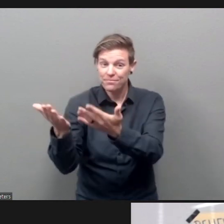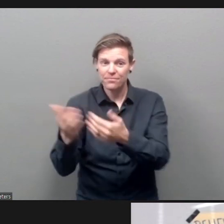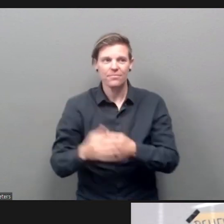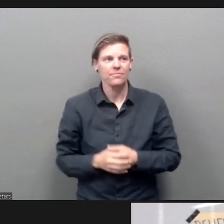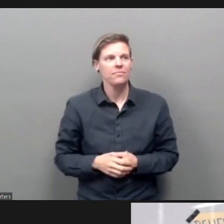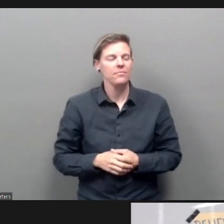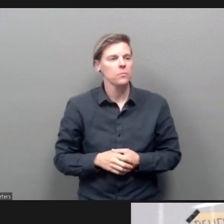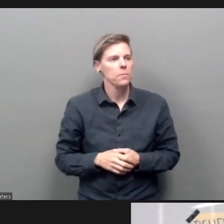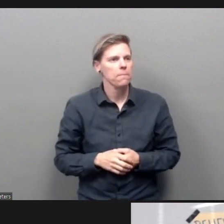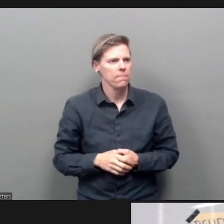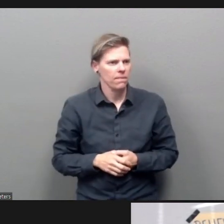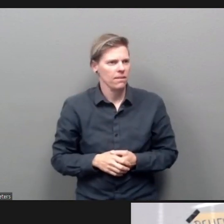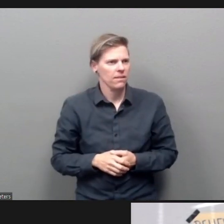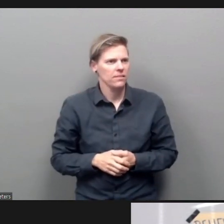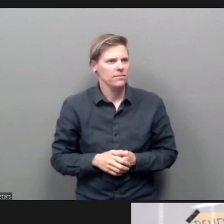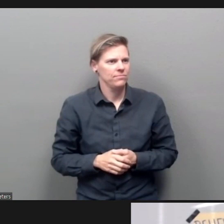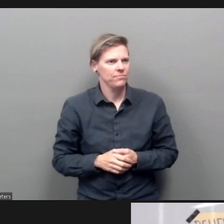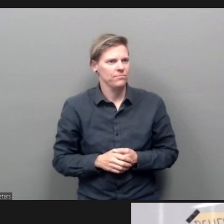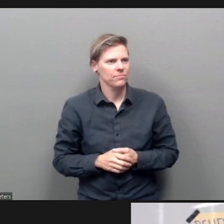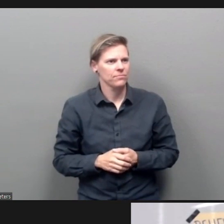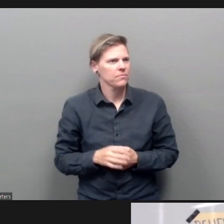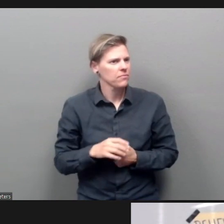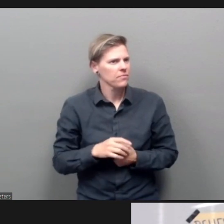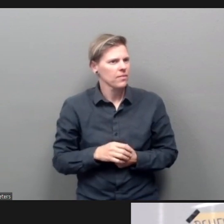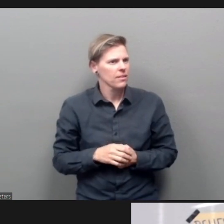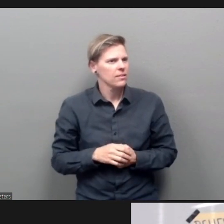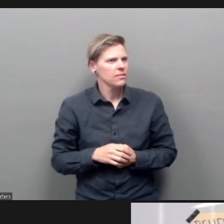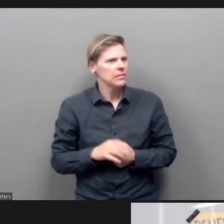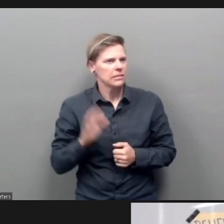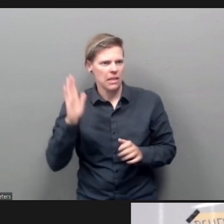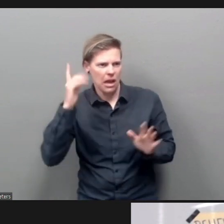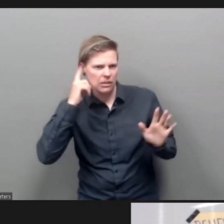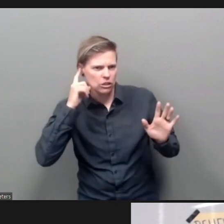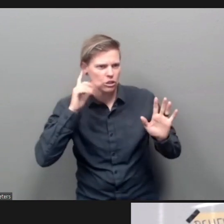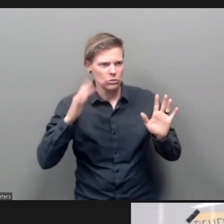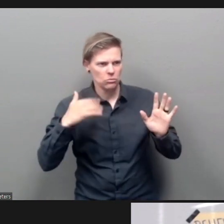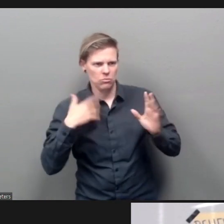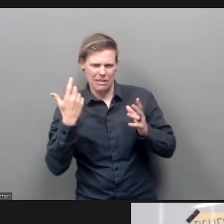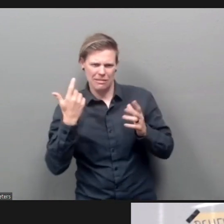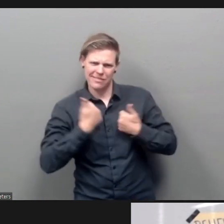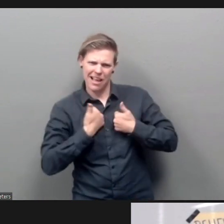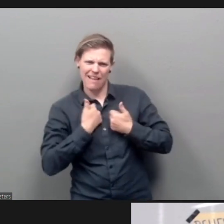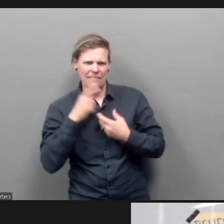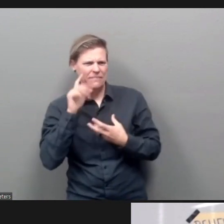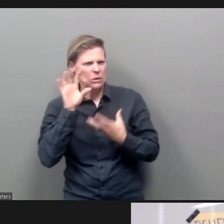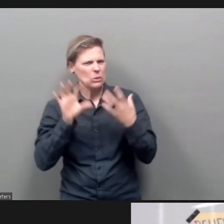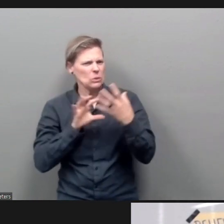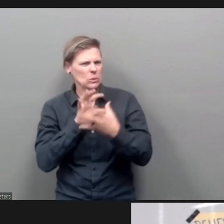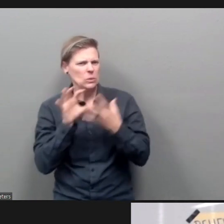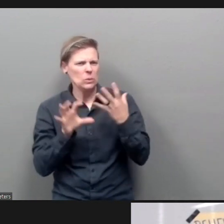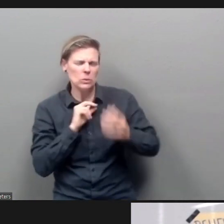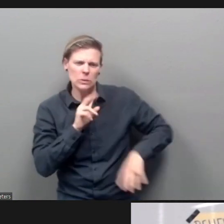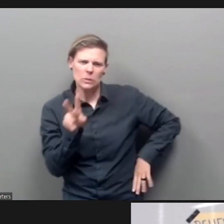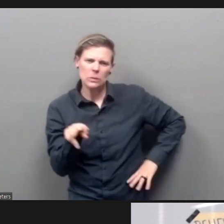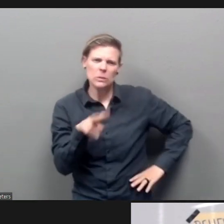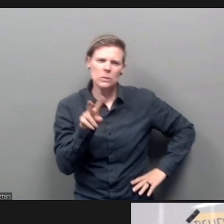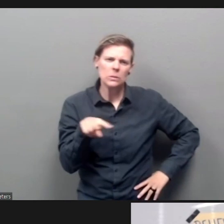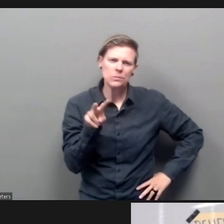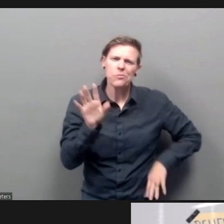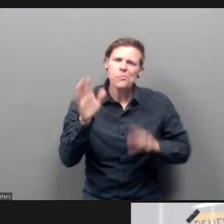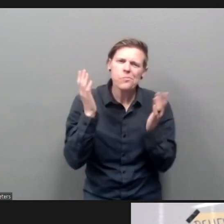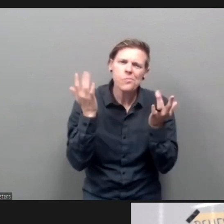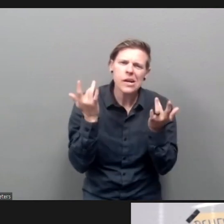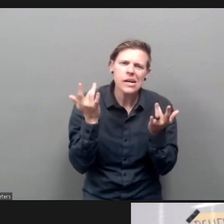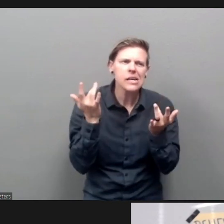childhood vaccinations. I was asking, I'm a little confused as to why there is such a rush